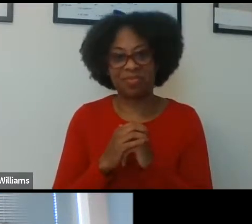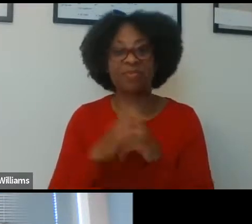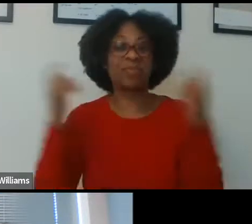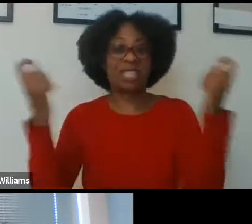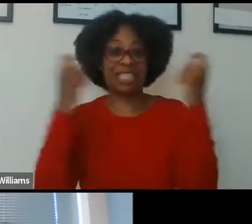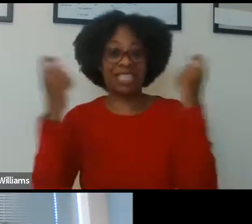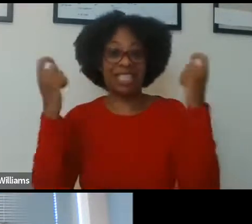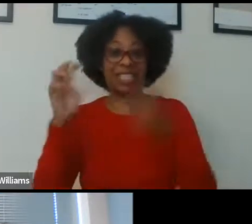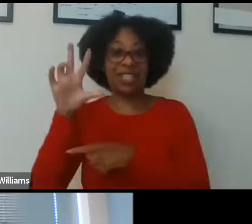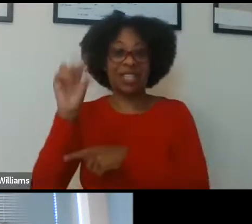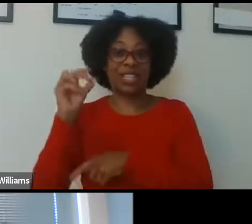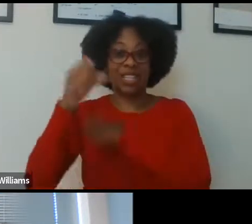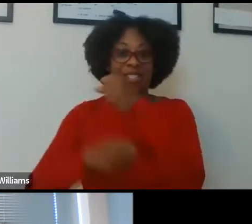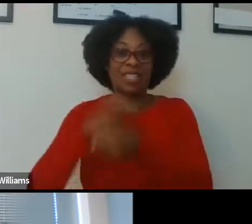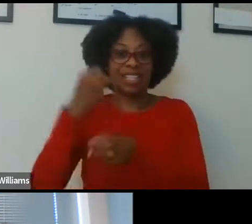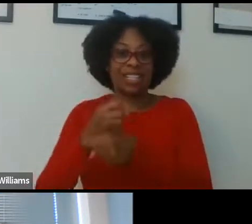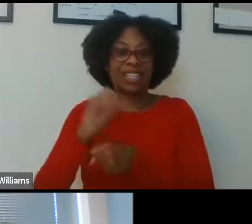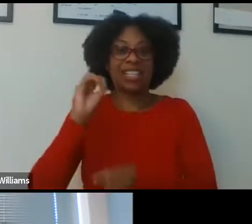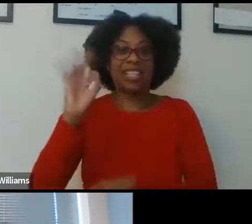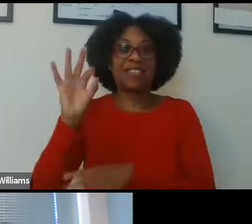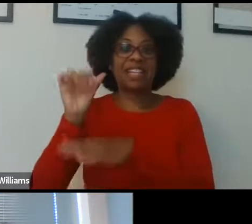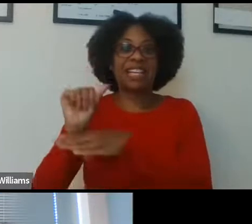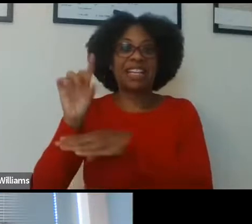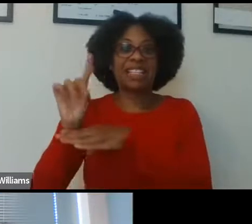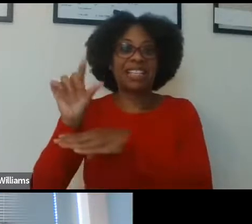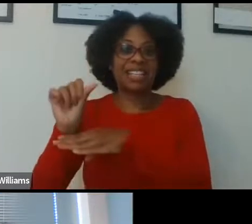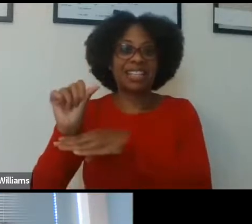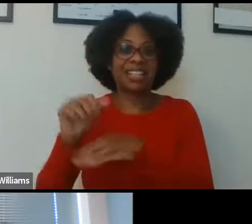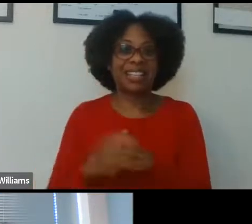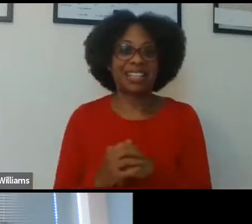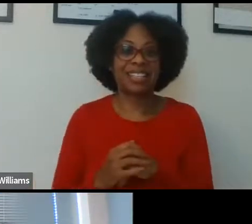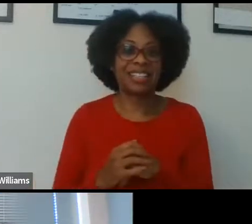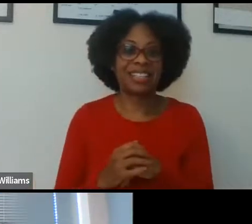Celebrating 30 years of the ADA.